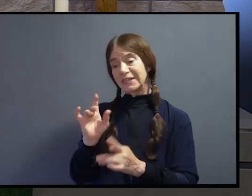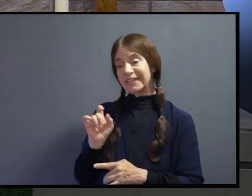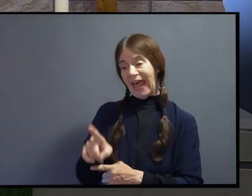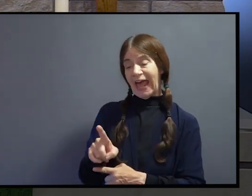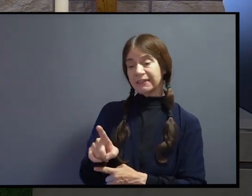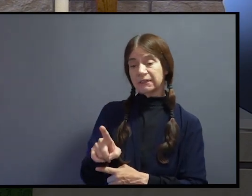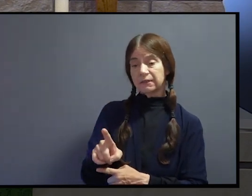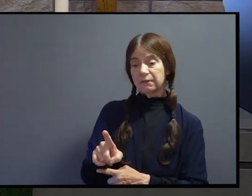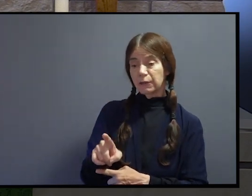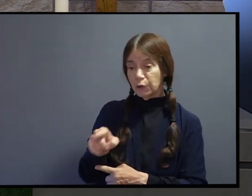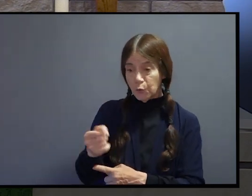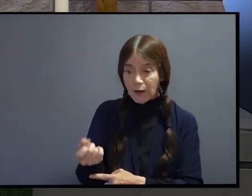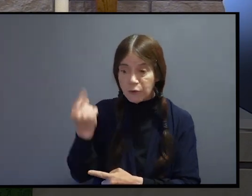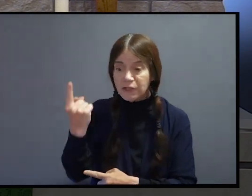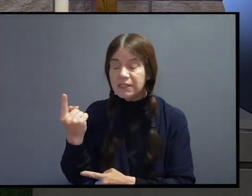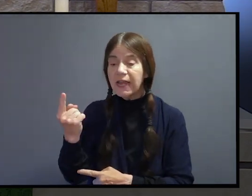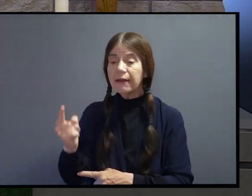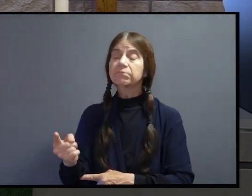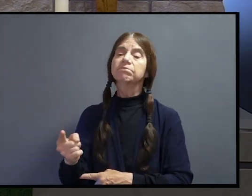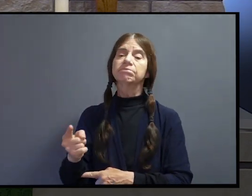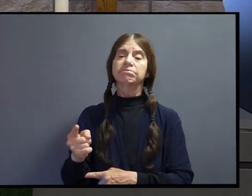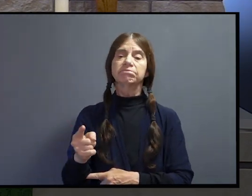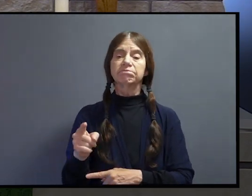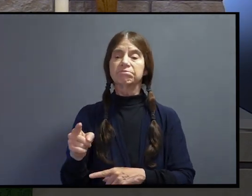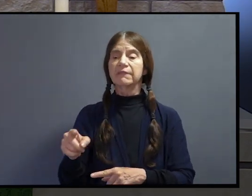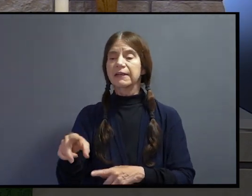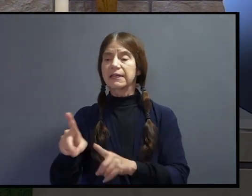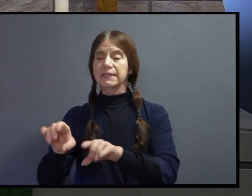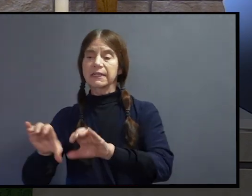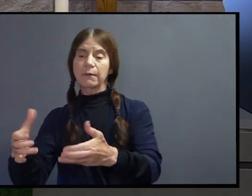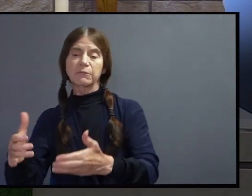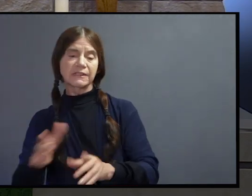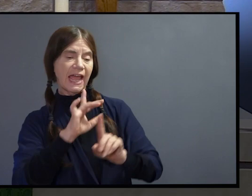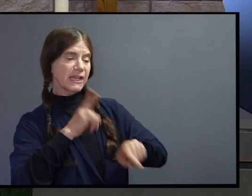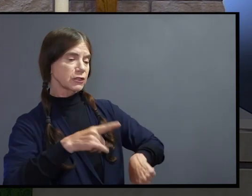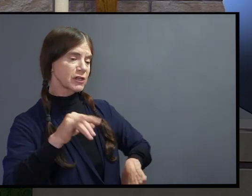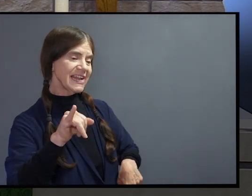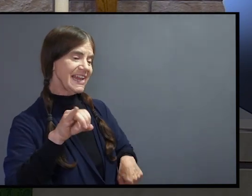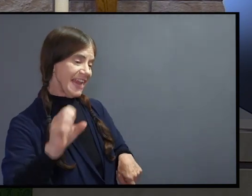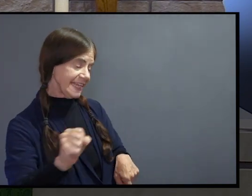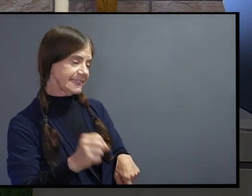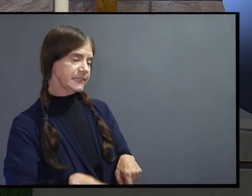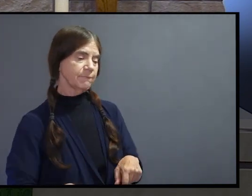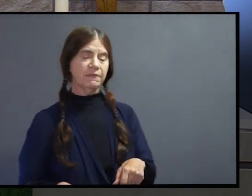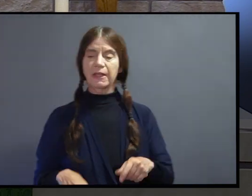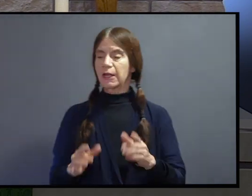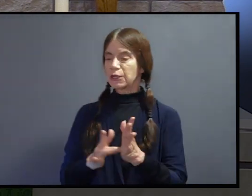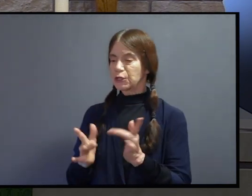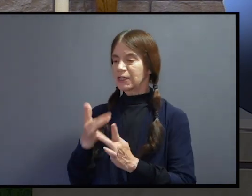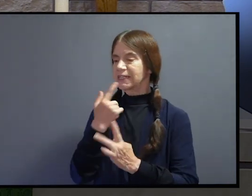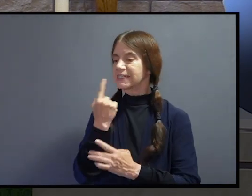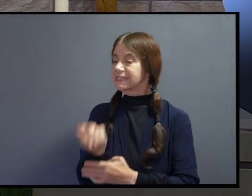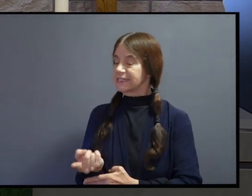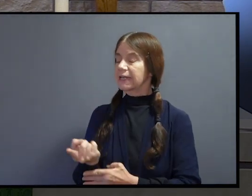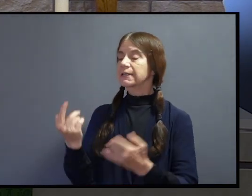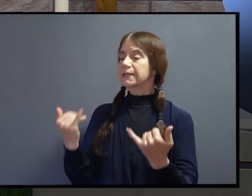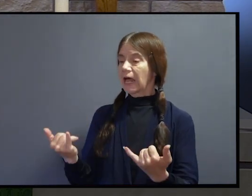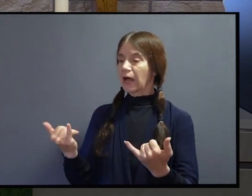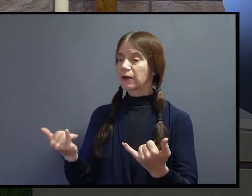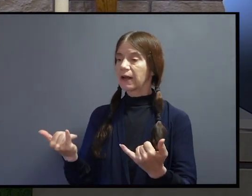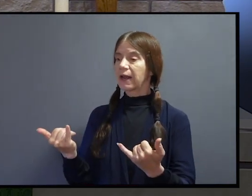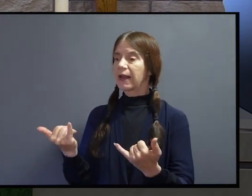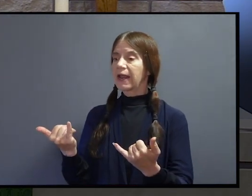Have you understood all these things? They said to him, yes. And he said to them,